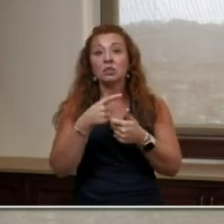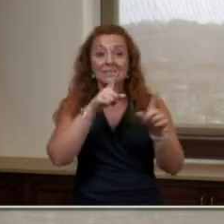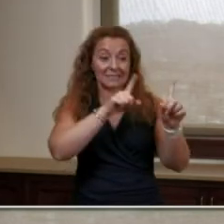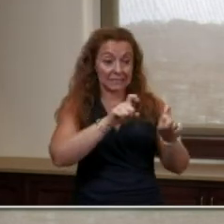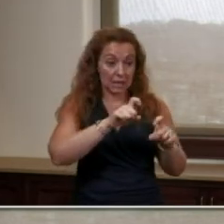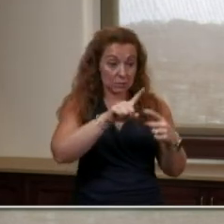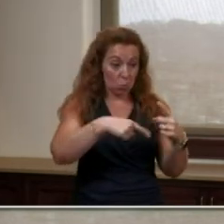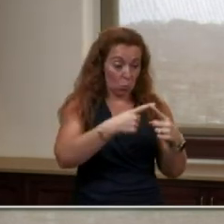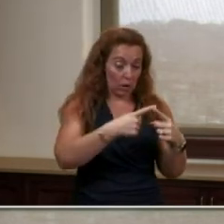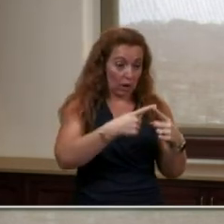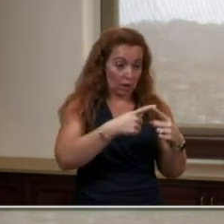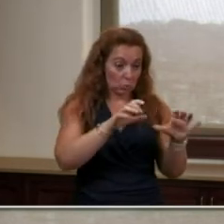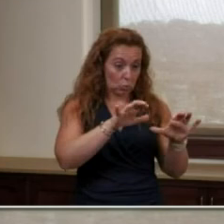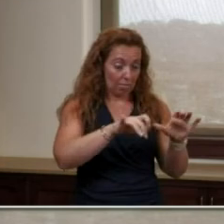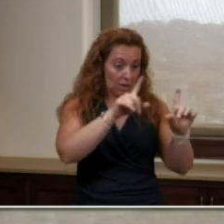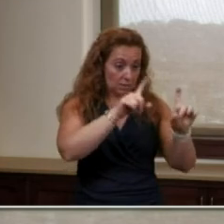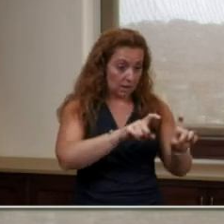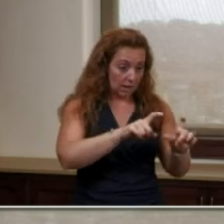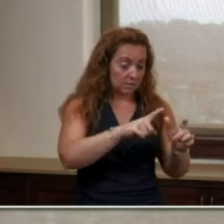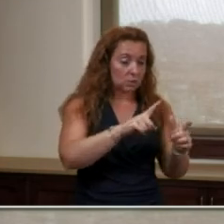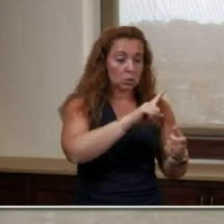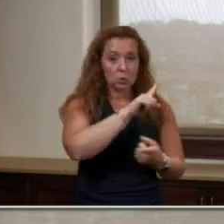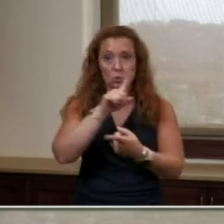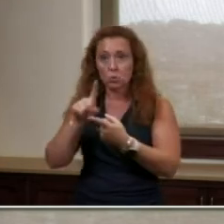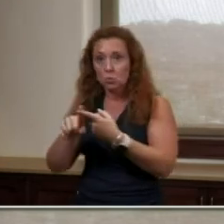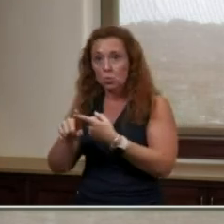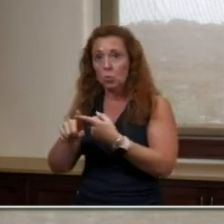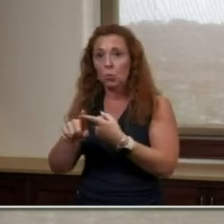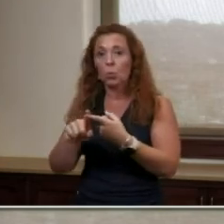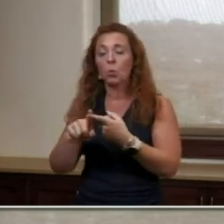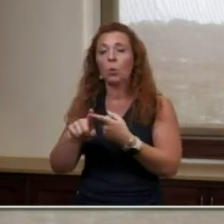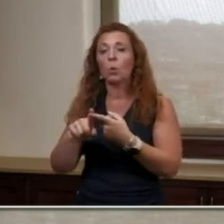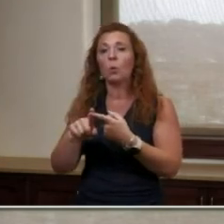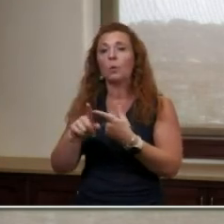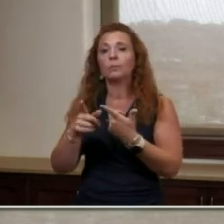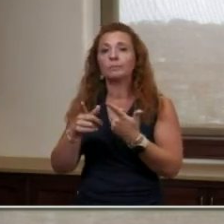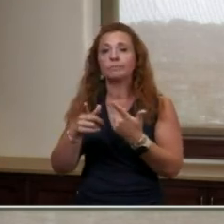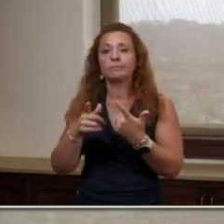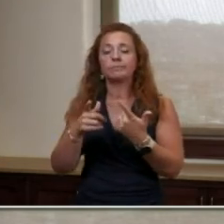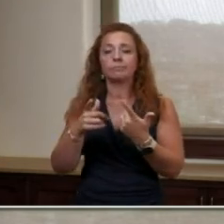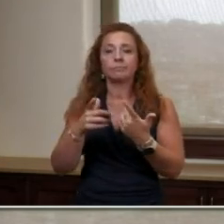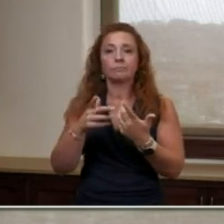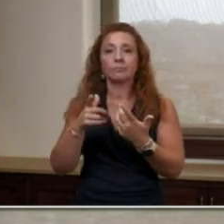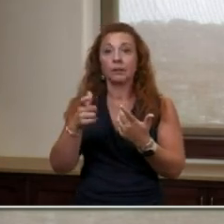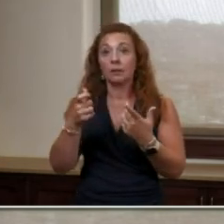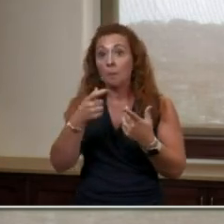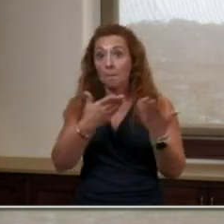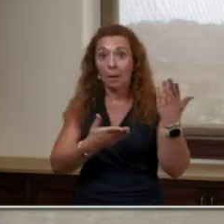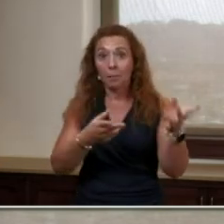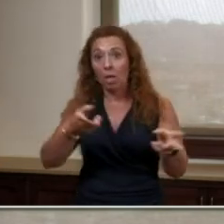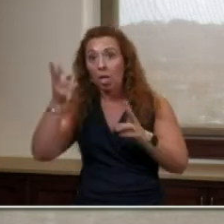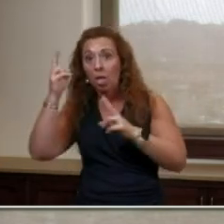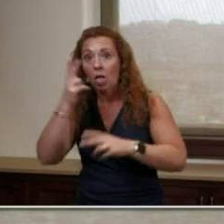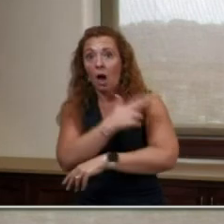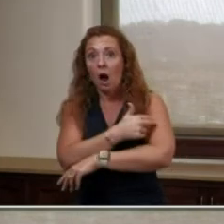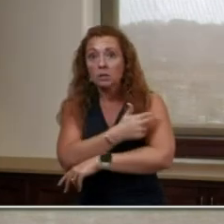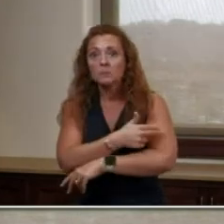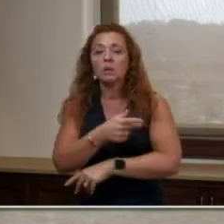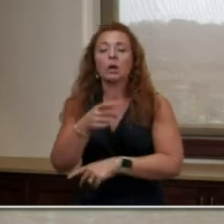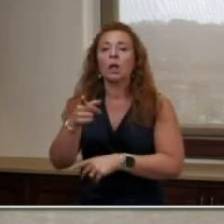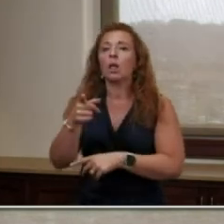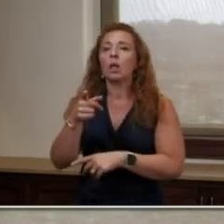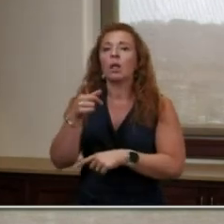obtained, and then if somebody's test is done and then they've been in the hospital for a couple of weeks, the sample may not be available